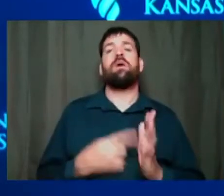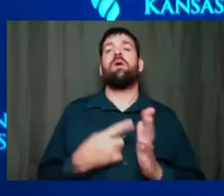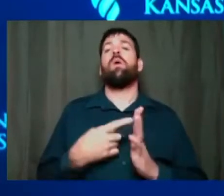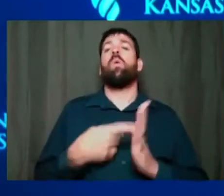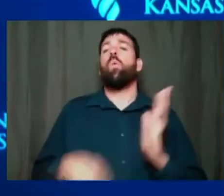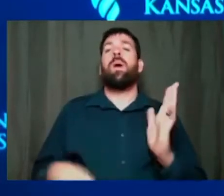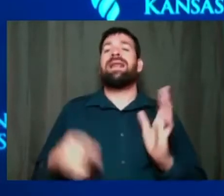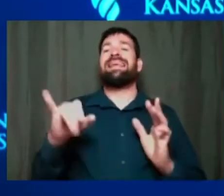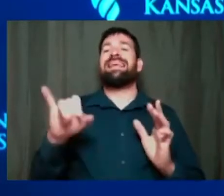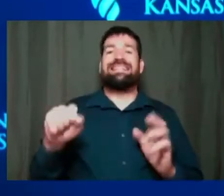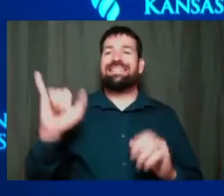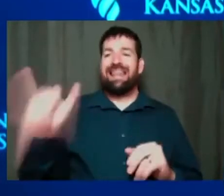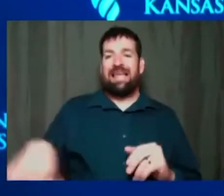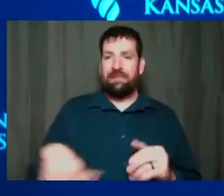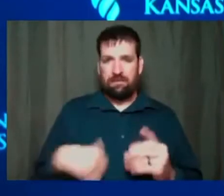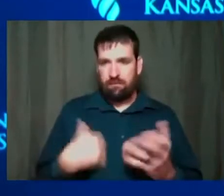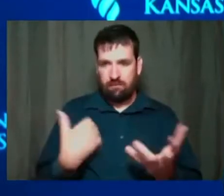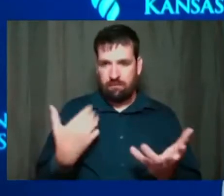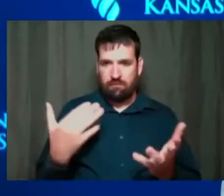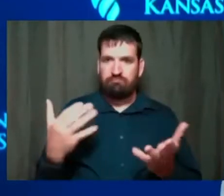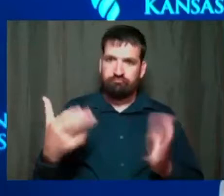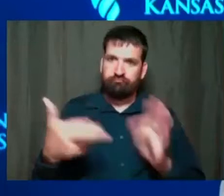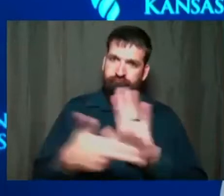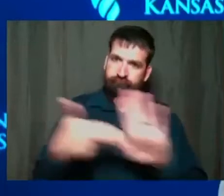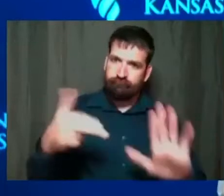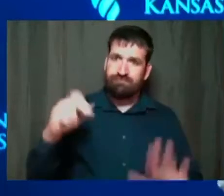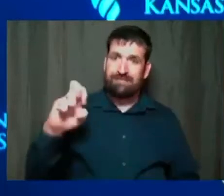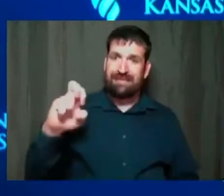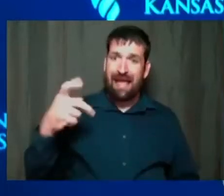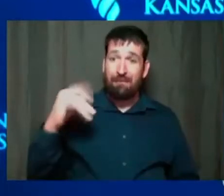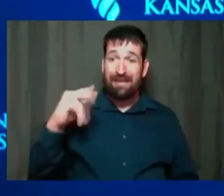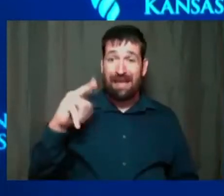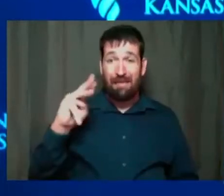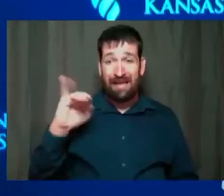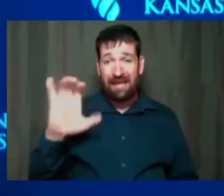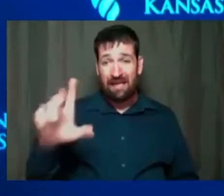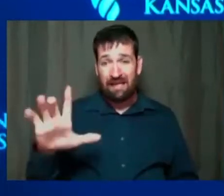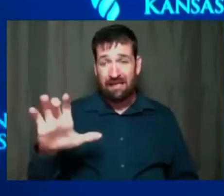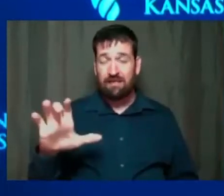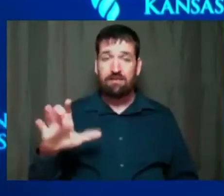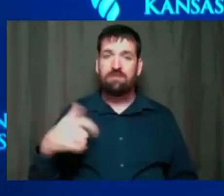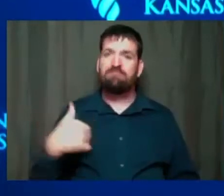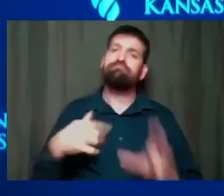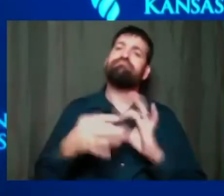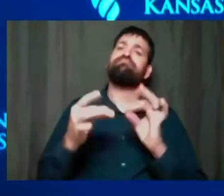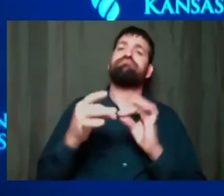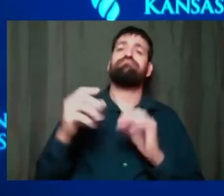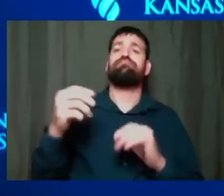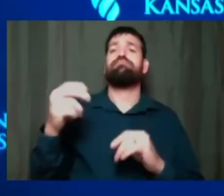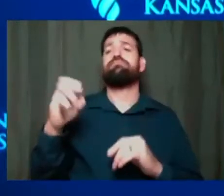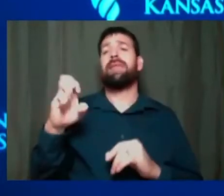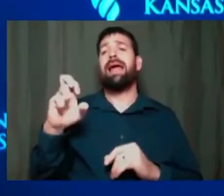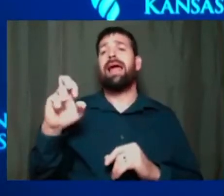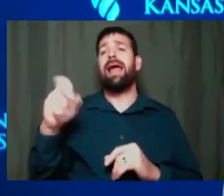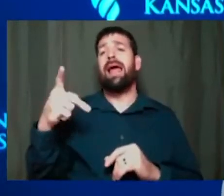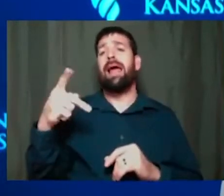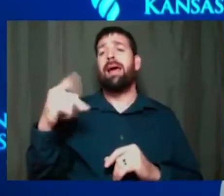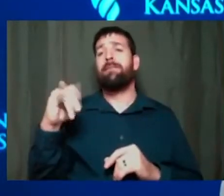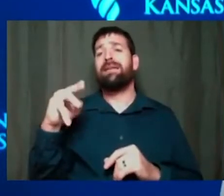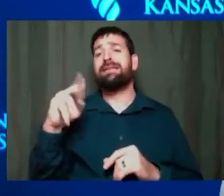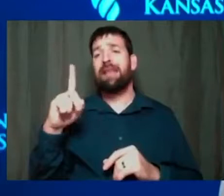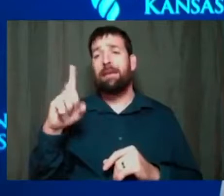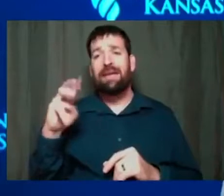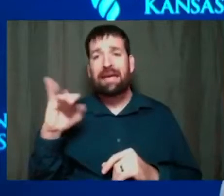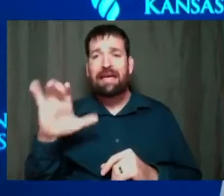treat this as the epidemic that it is. And we're all talking about epidemics and pandemics and blah, blah, blah. Nobody wants to hear those words. But the reality